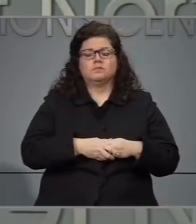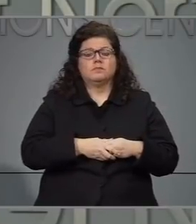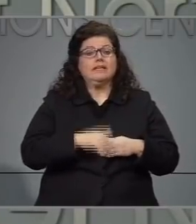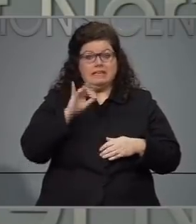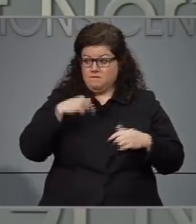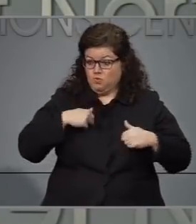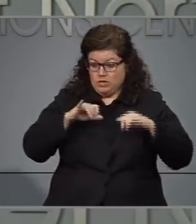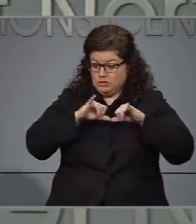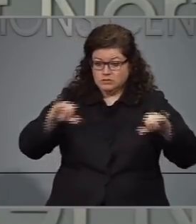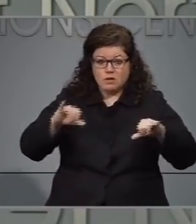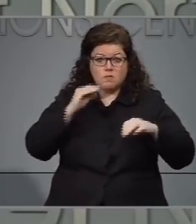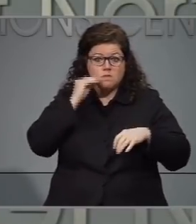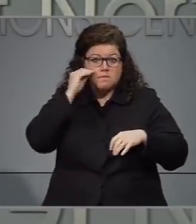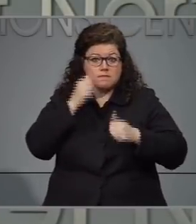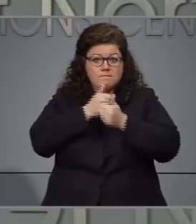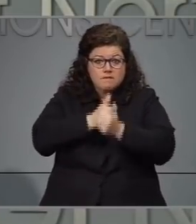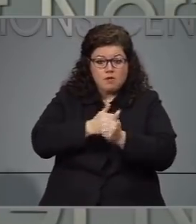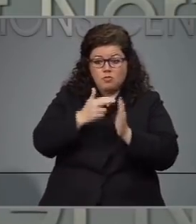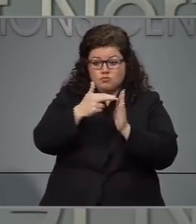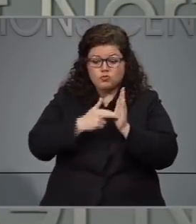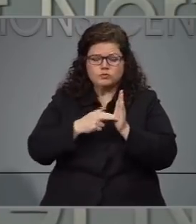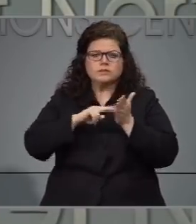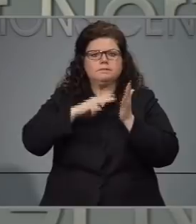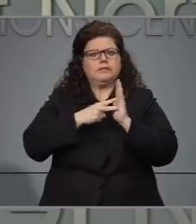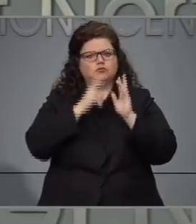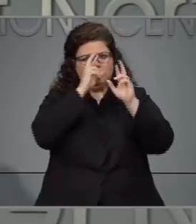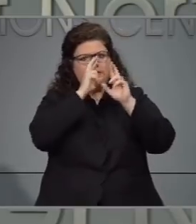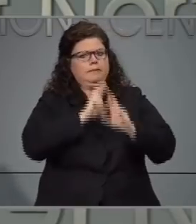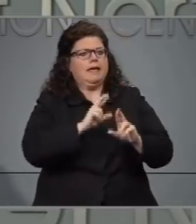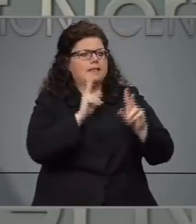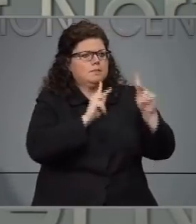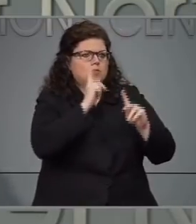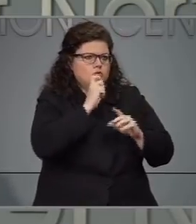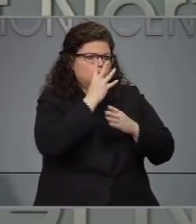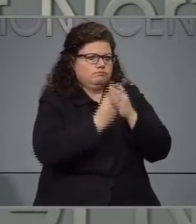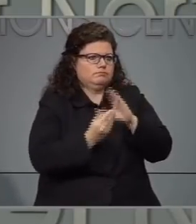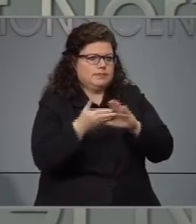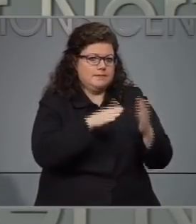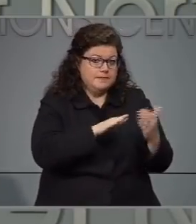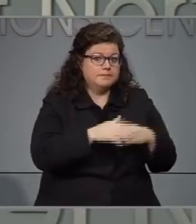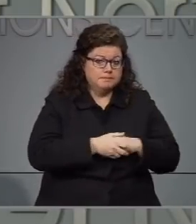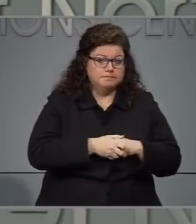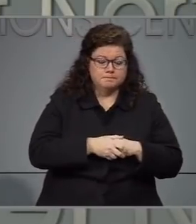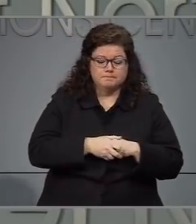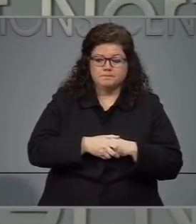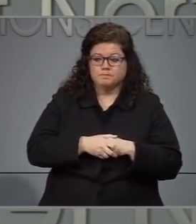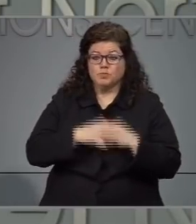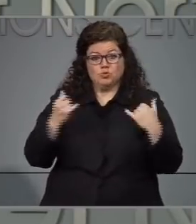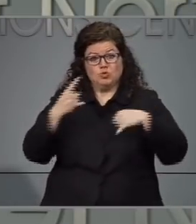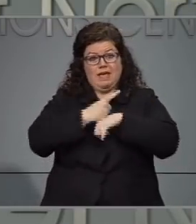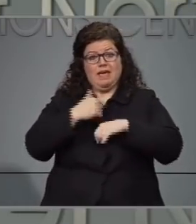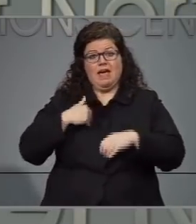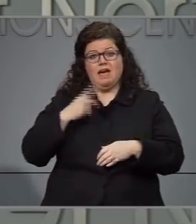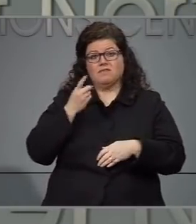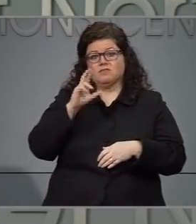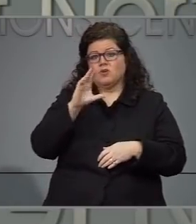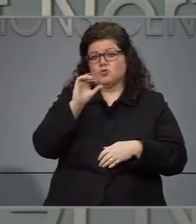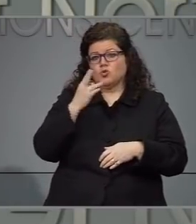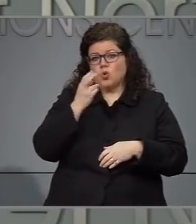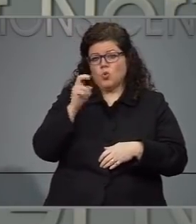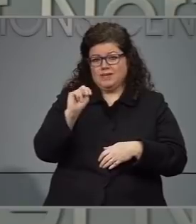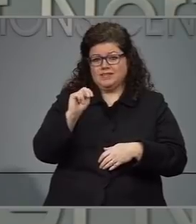lives while we protect our communities. I'm joined today by Dr. Mandy Cohen, our